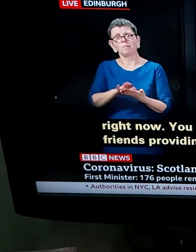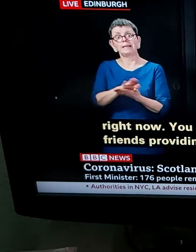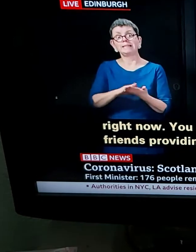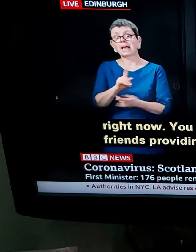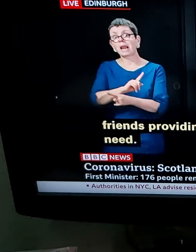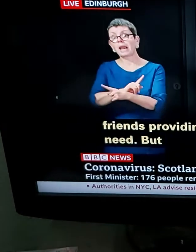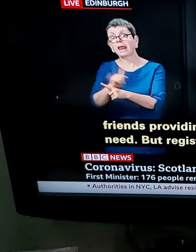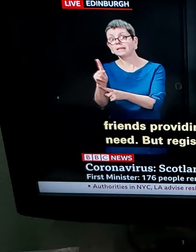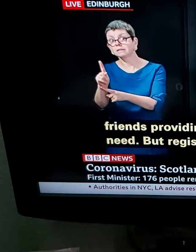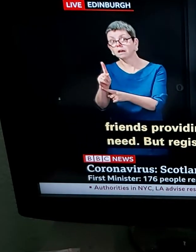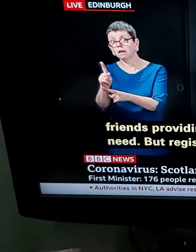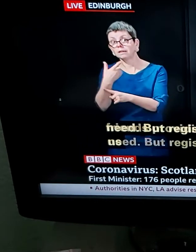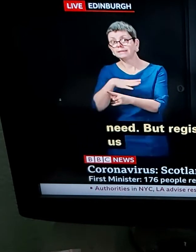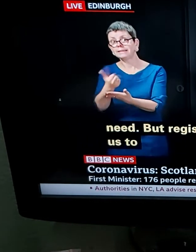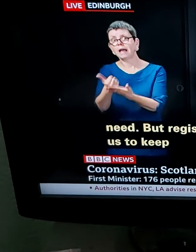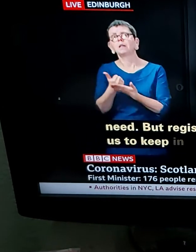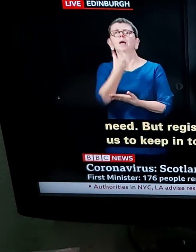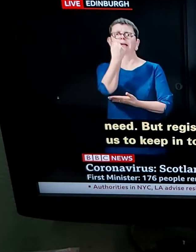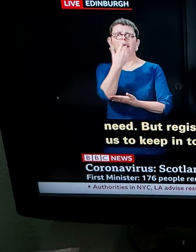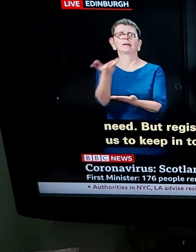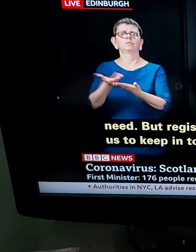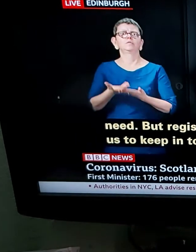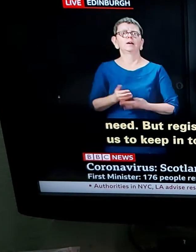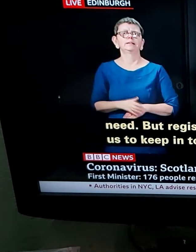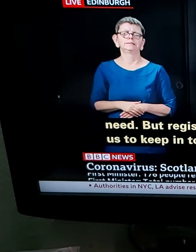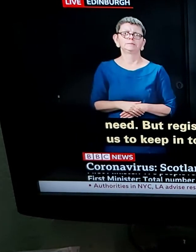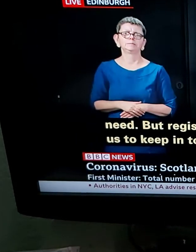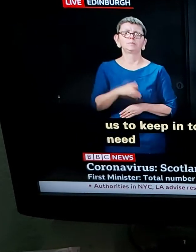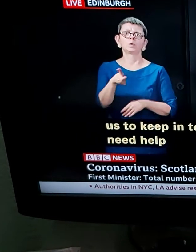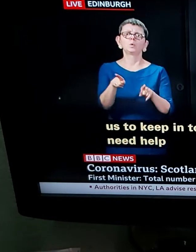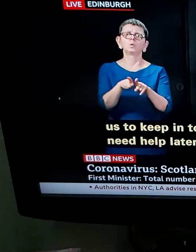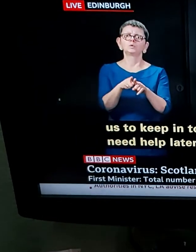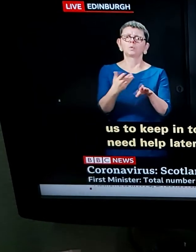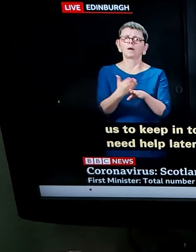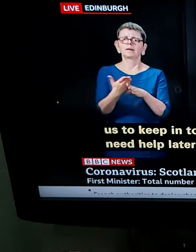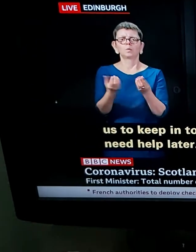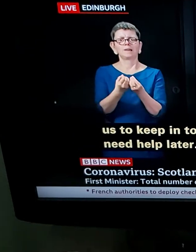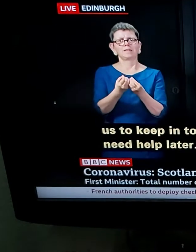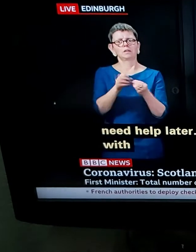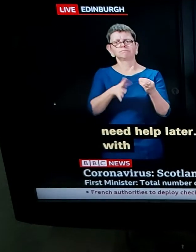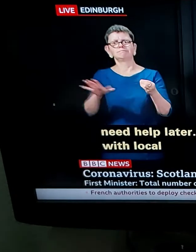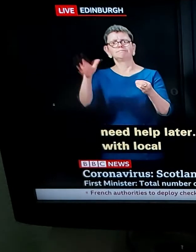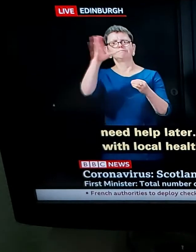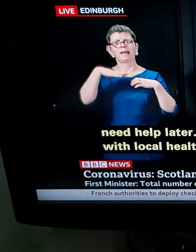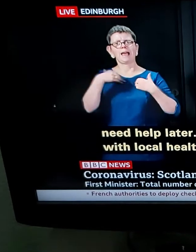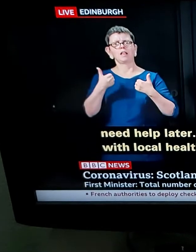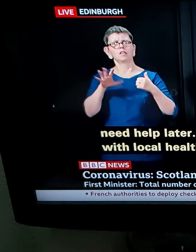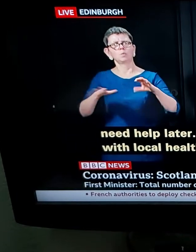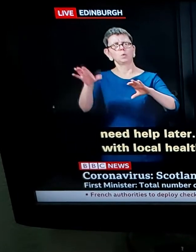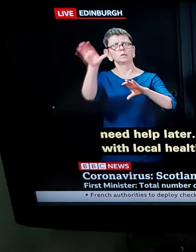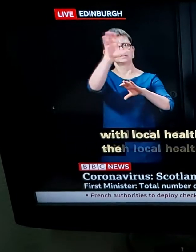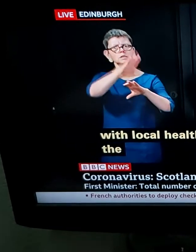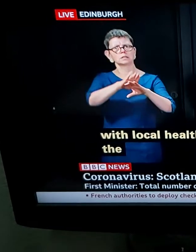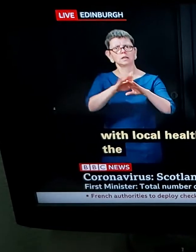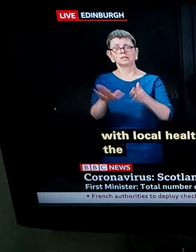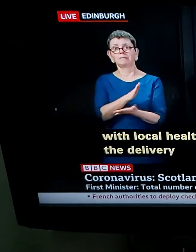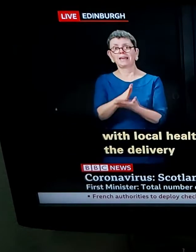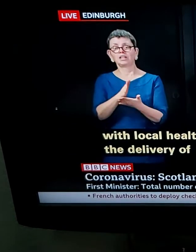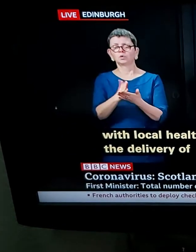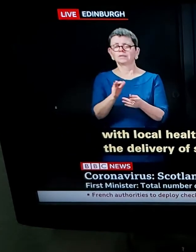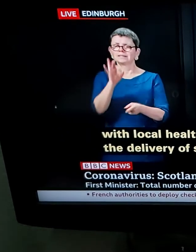help later on. We're also working with local health boards to ensure the delivery of specialist medicines such as chemotherapy drugs